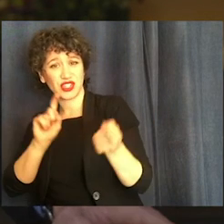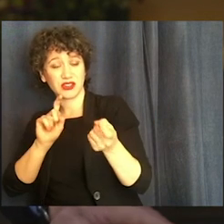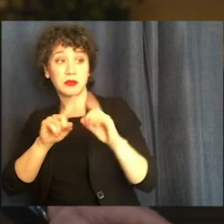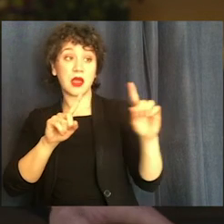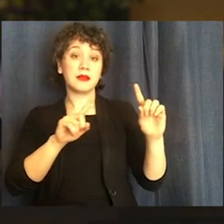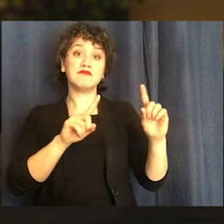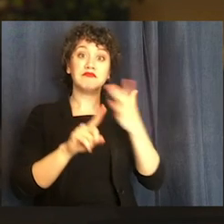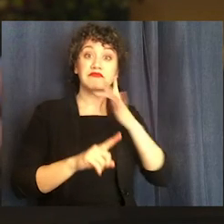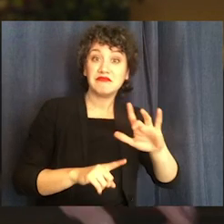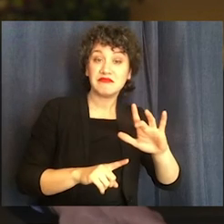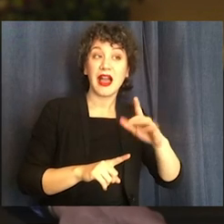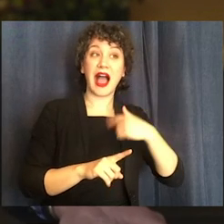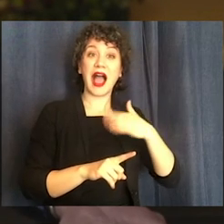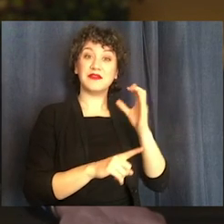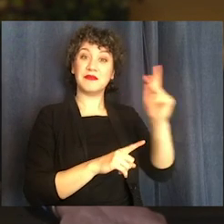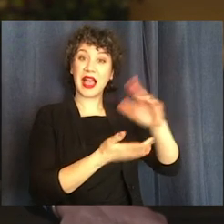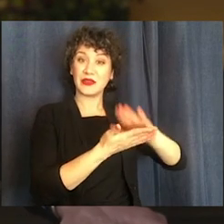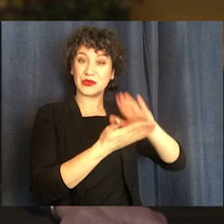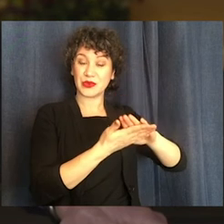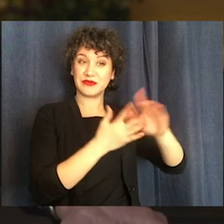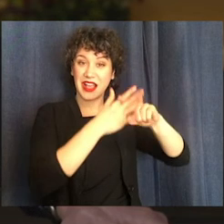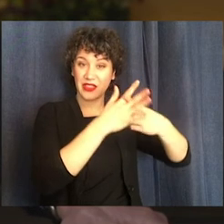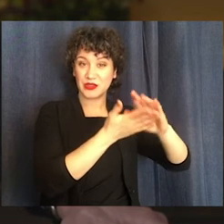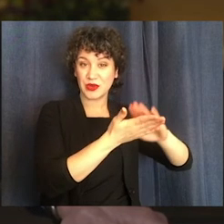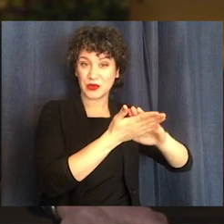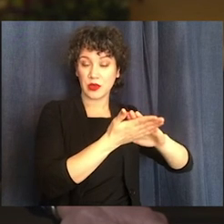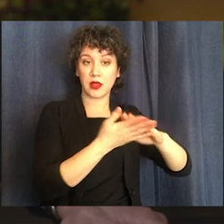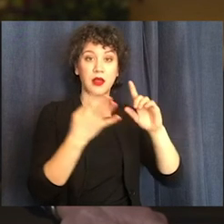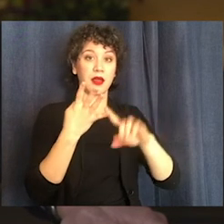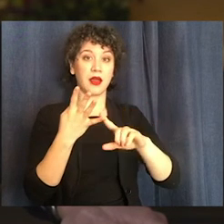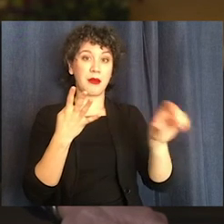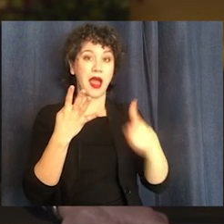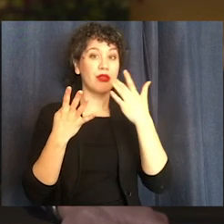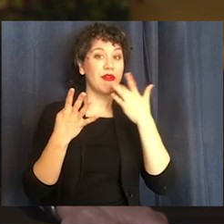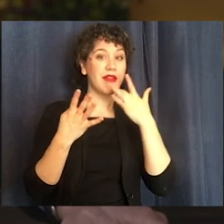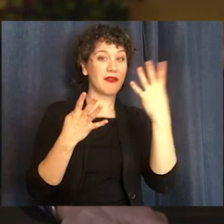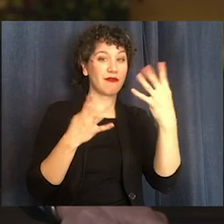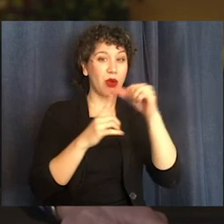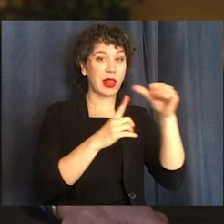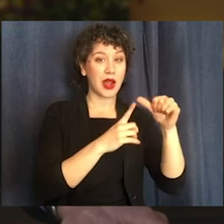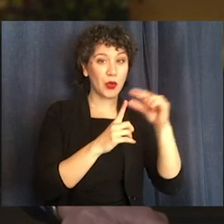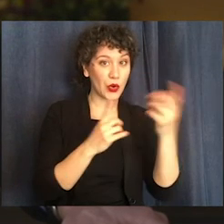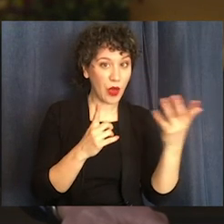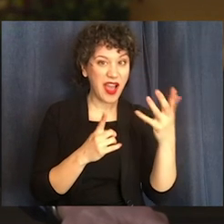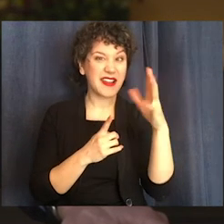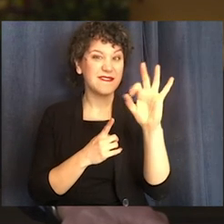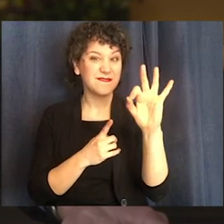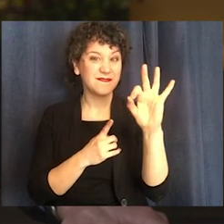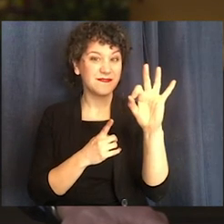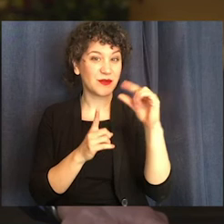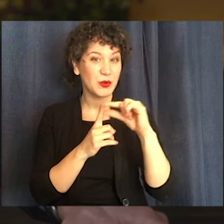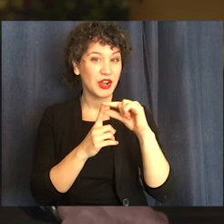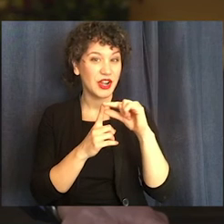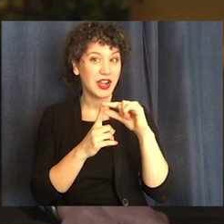Fail. I believe that with each fail in our life, we are led toward a new opportunity where our previous preparations make